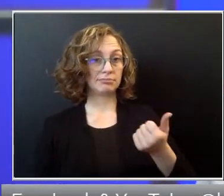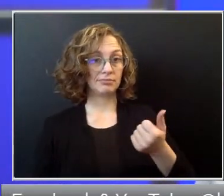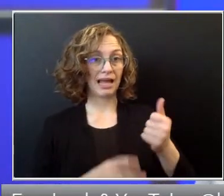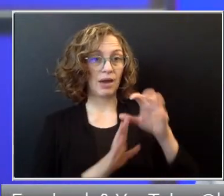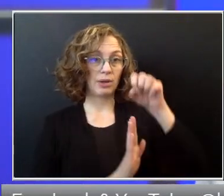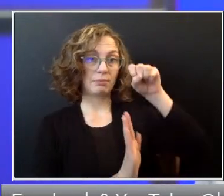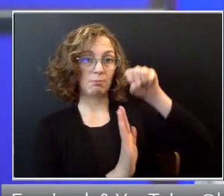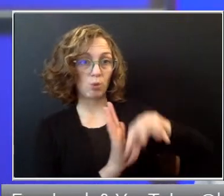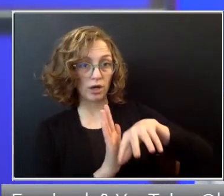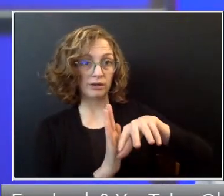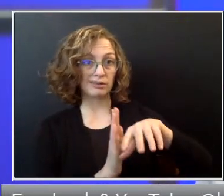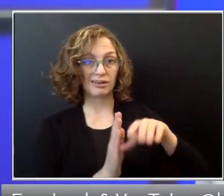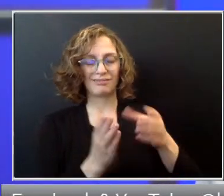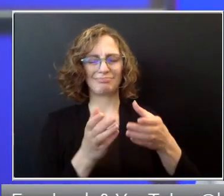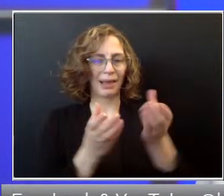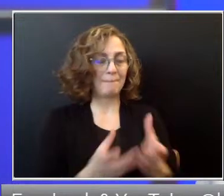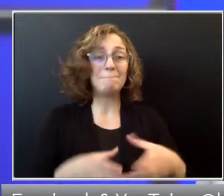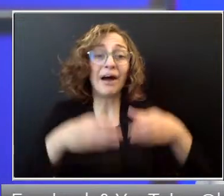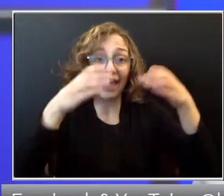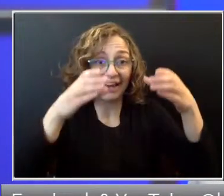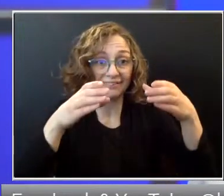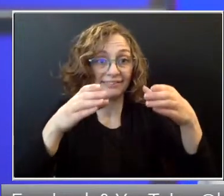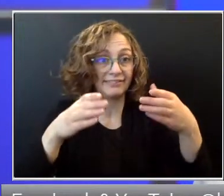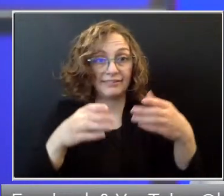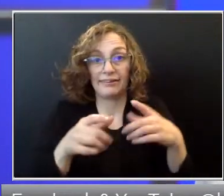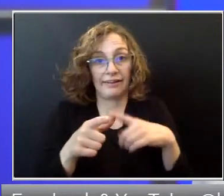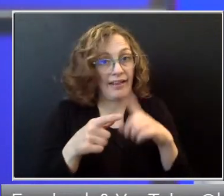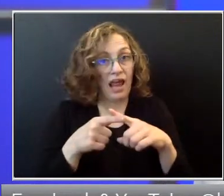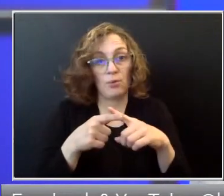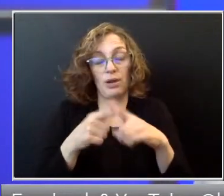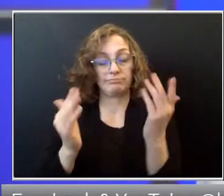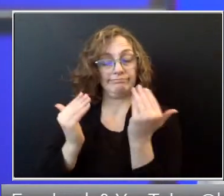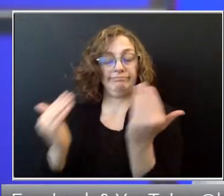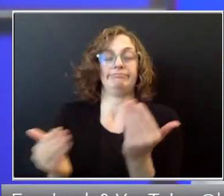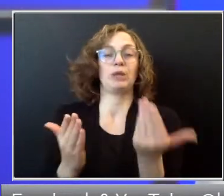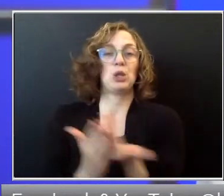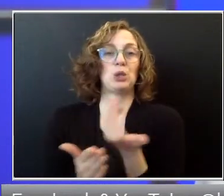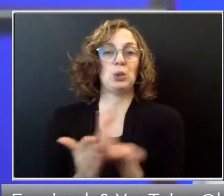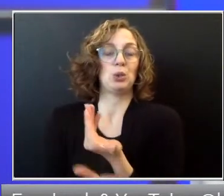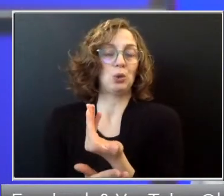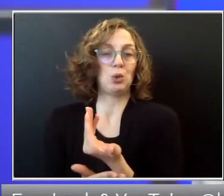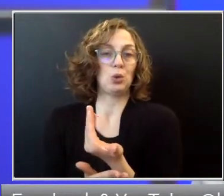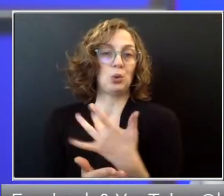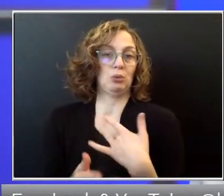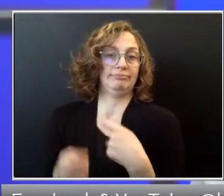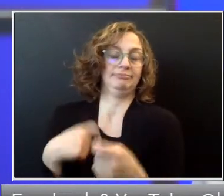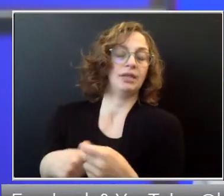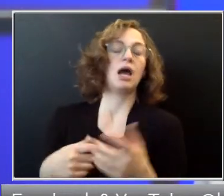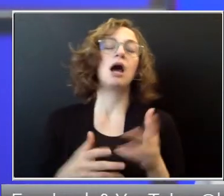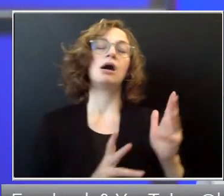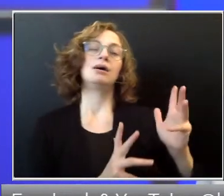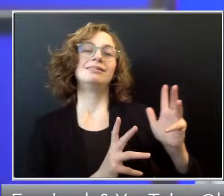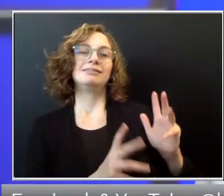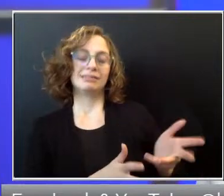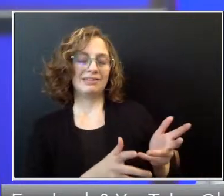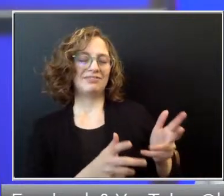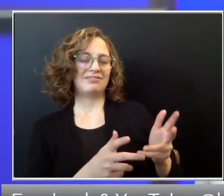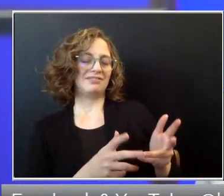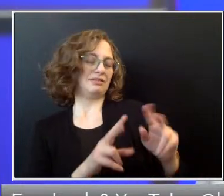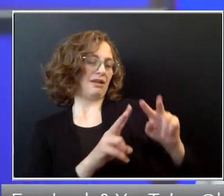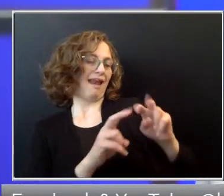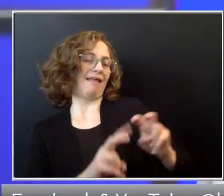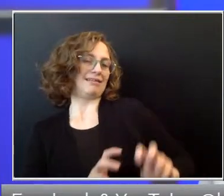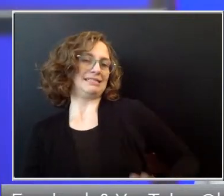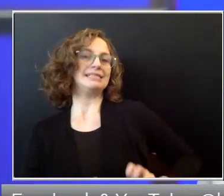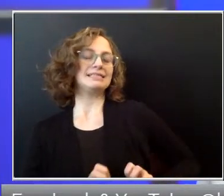one. And we leave the sort of post-pathological diagnosis to the pathologist, because the goal is to